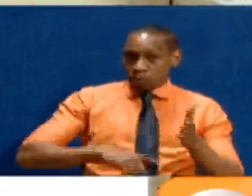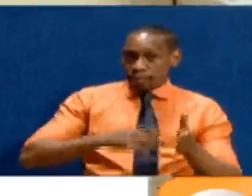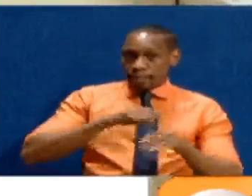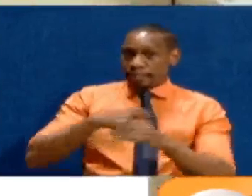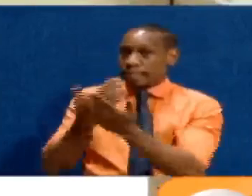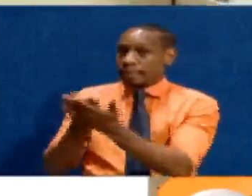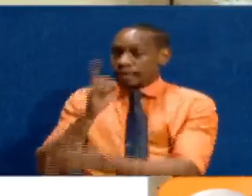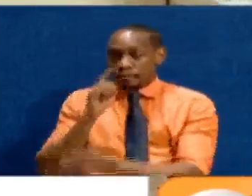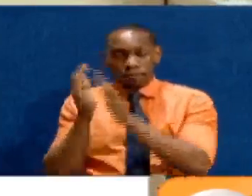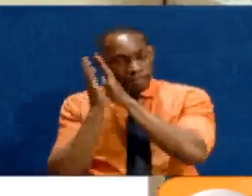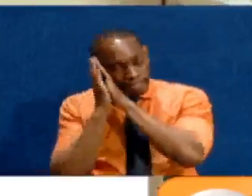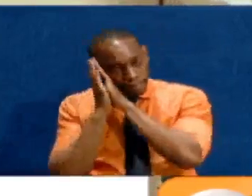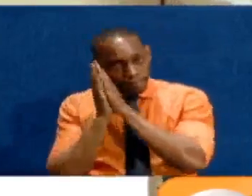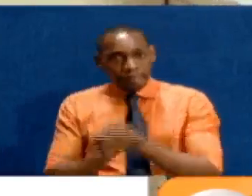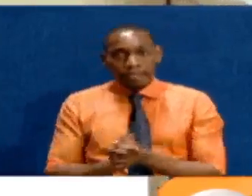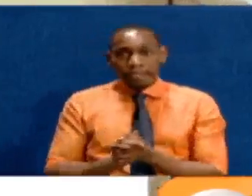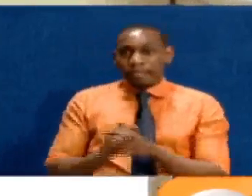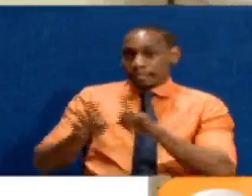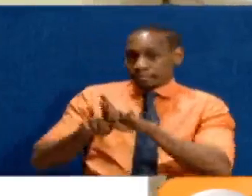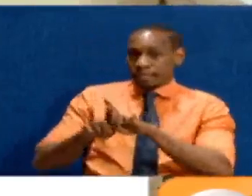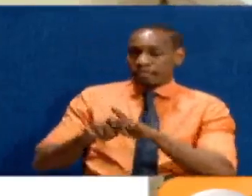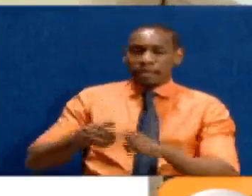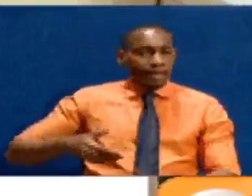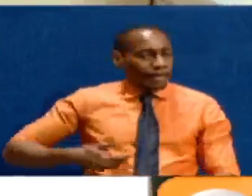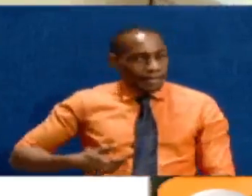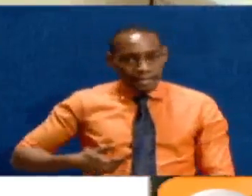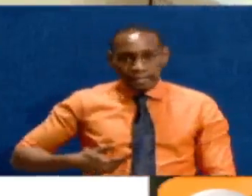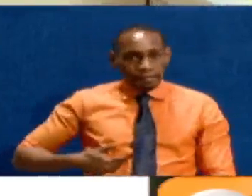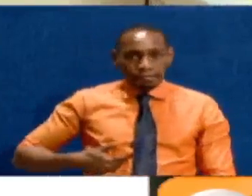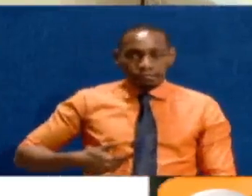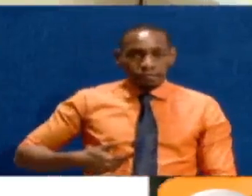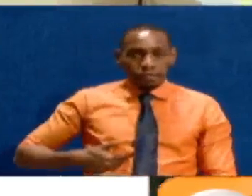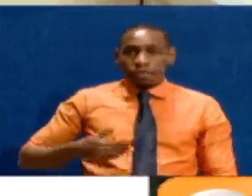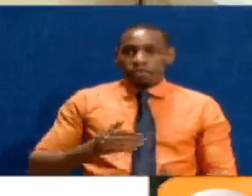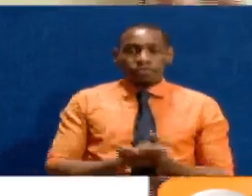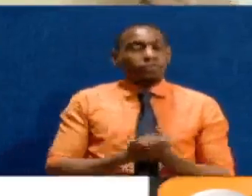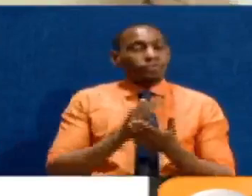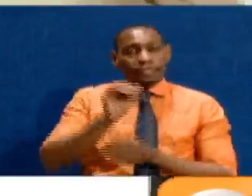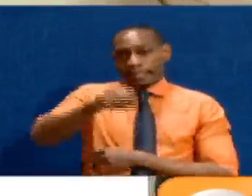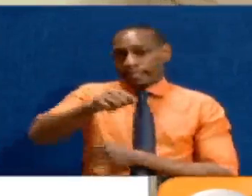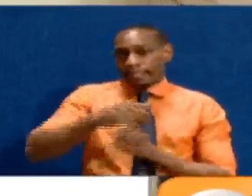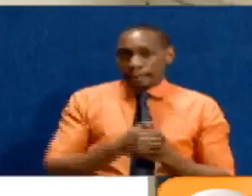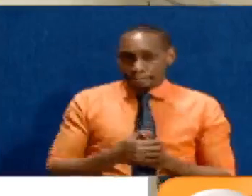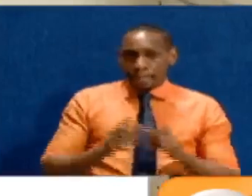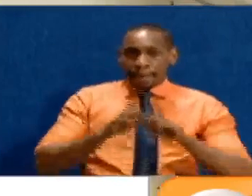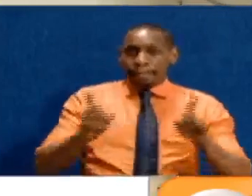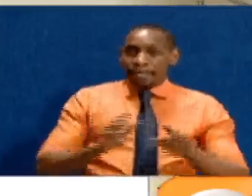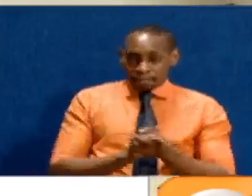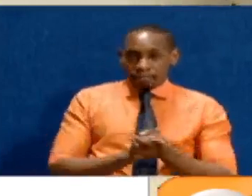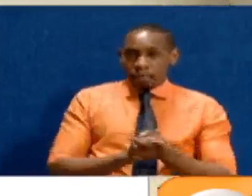get home is sleep. And I'm also hungry, I'm not sure why. Yeah, so. But one